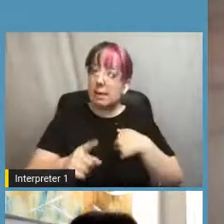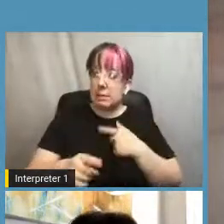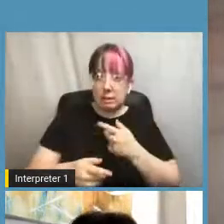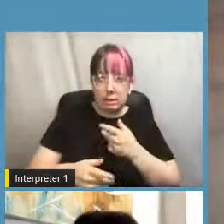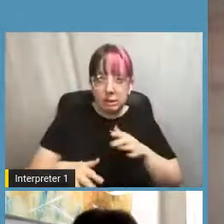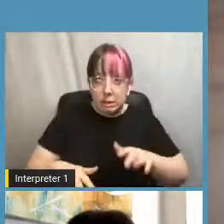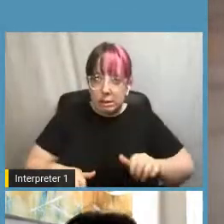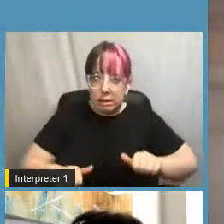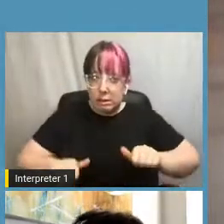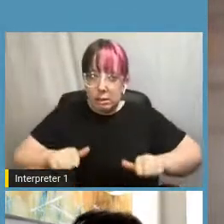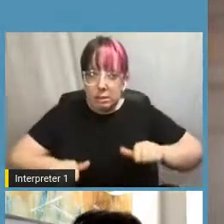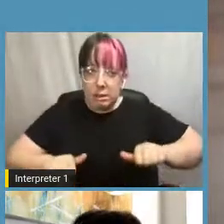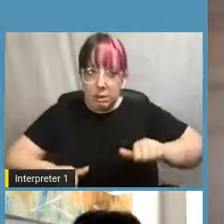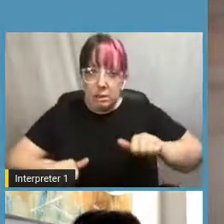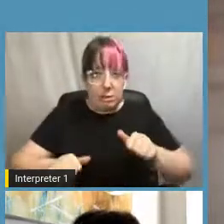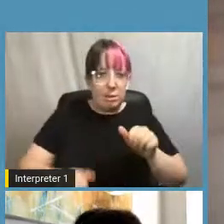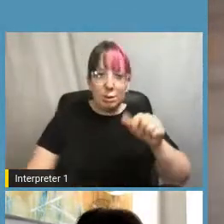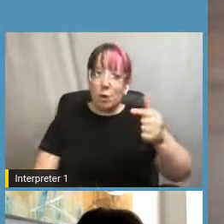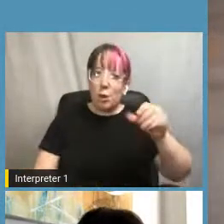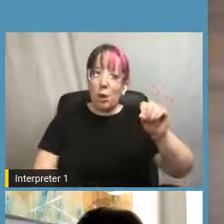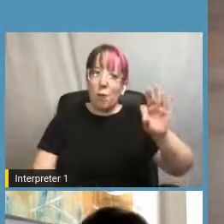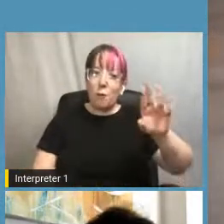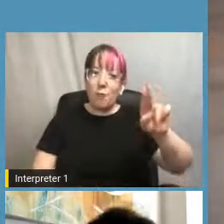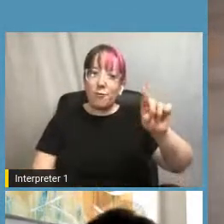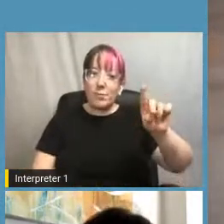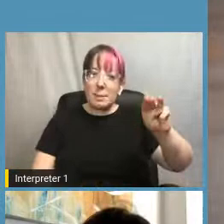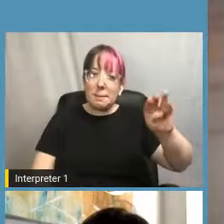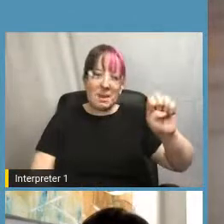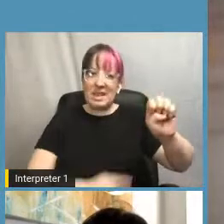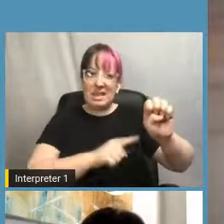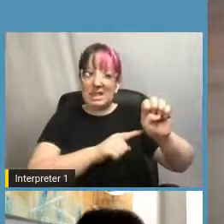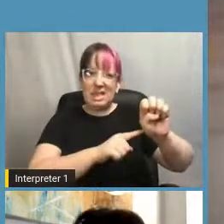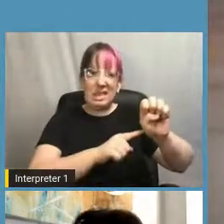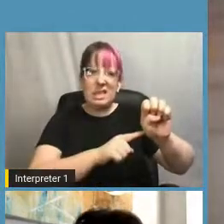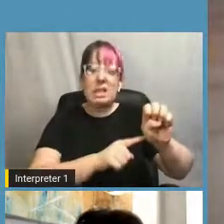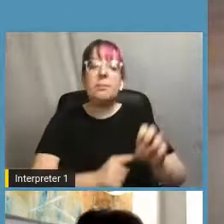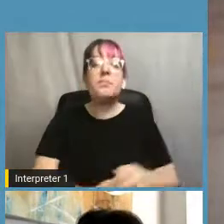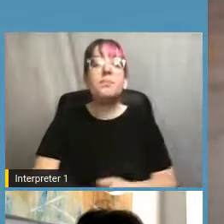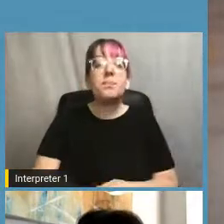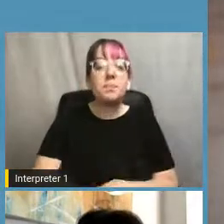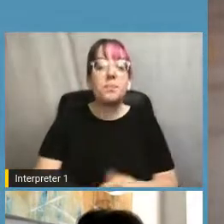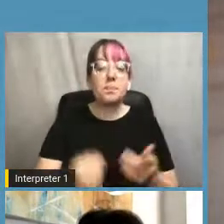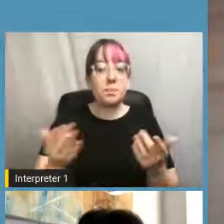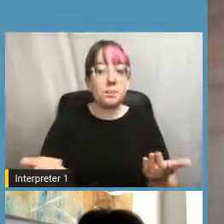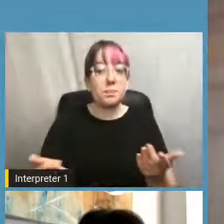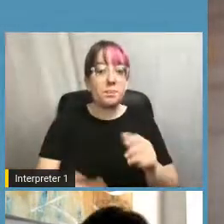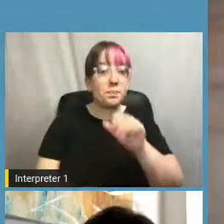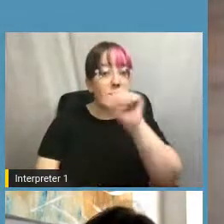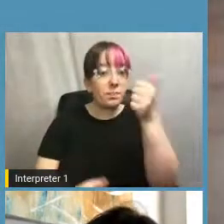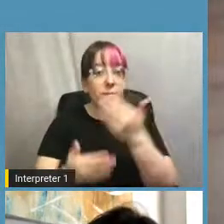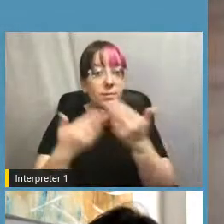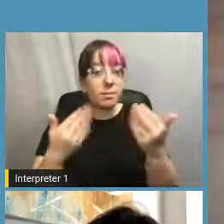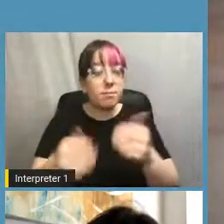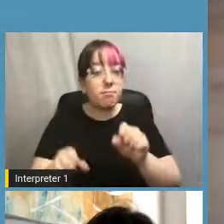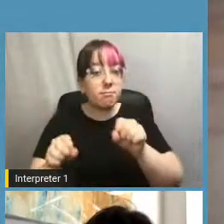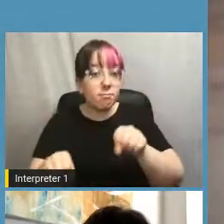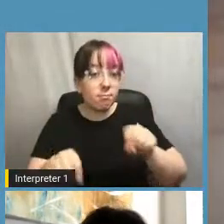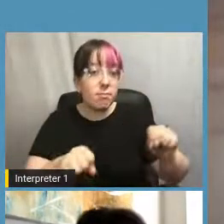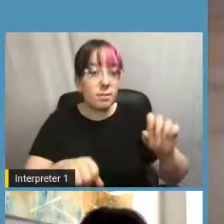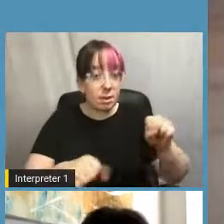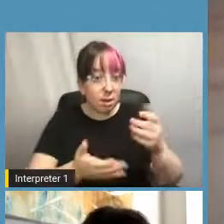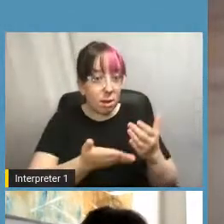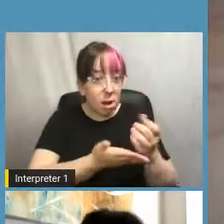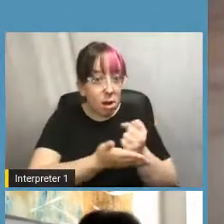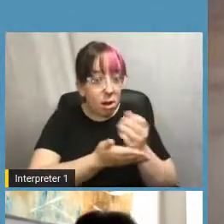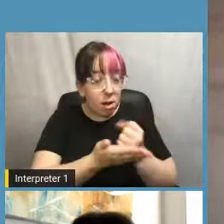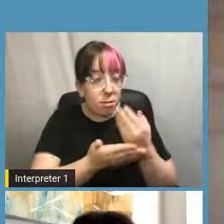reputable. Anyhow, so this can help you find funds. But there's also other things. For example, for virtual